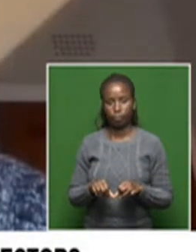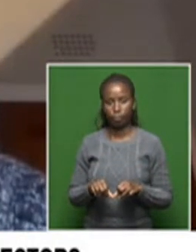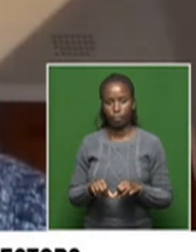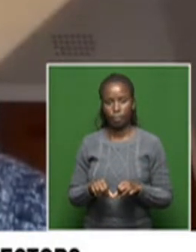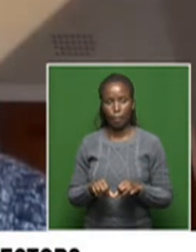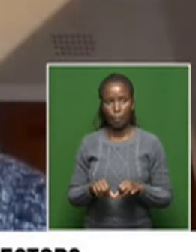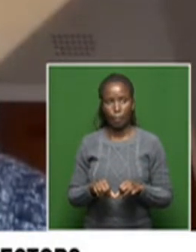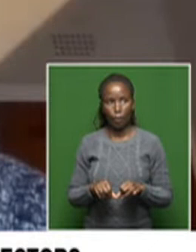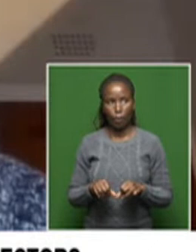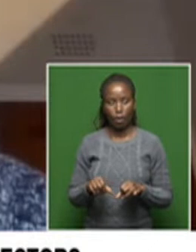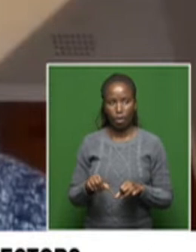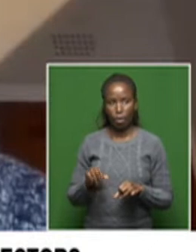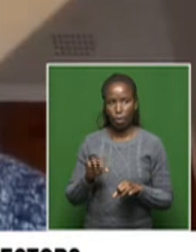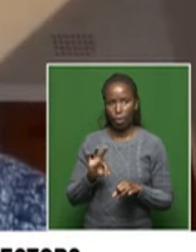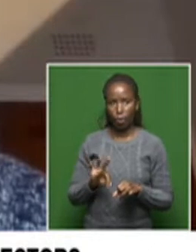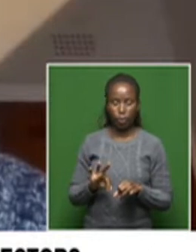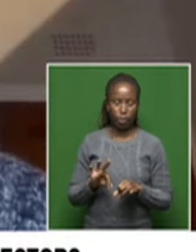I think the third question